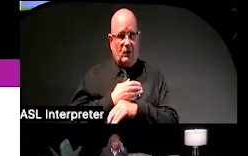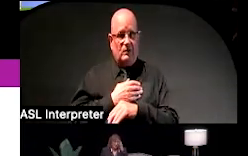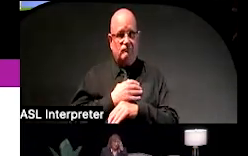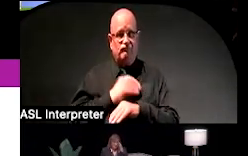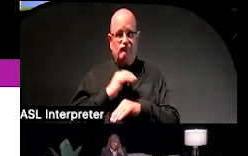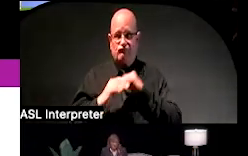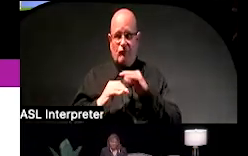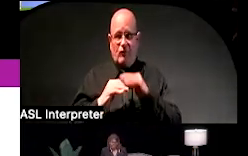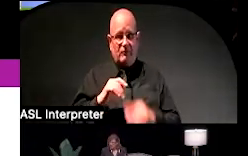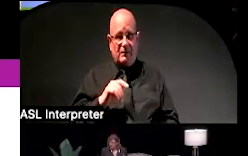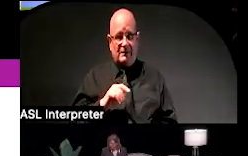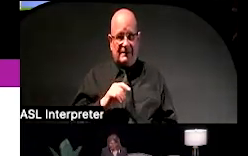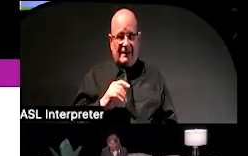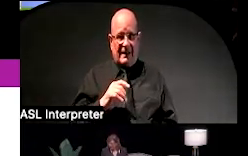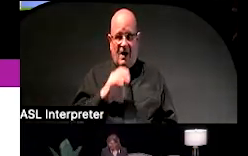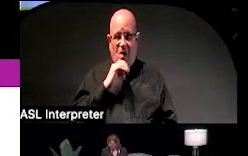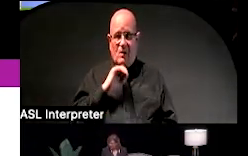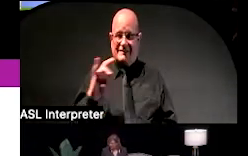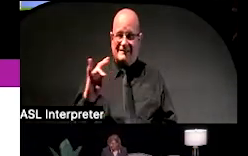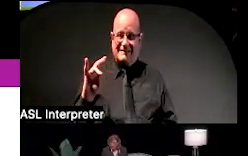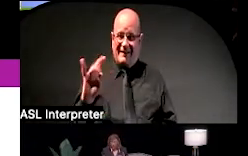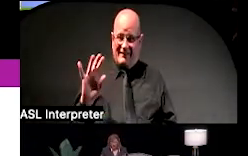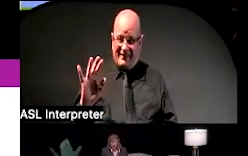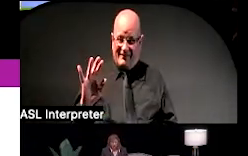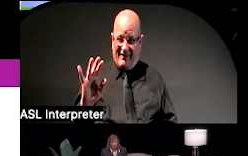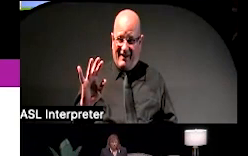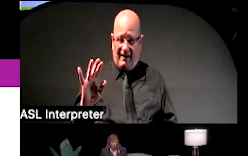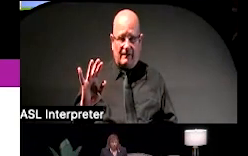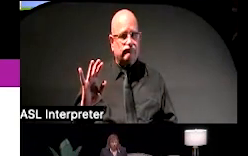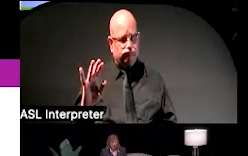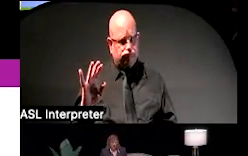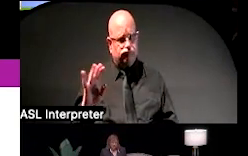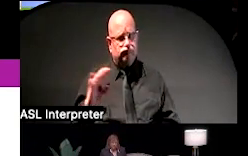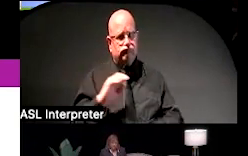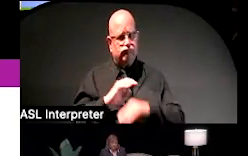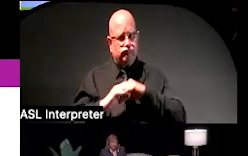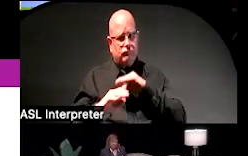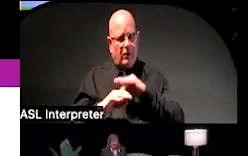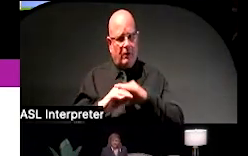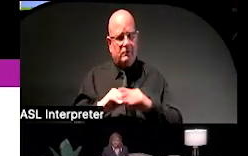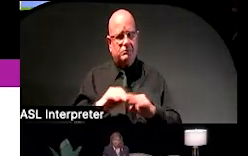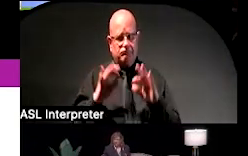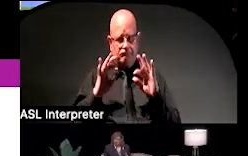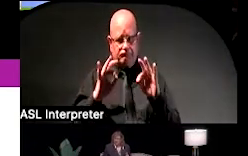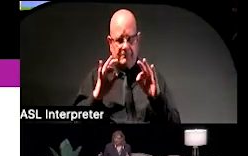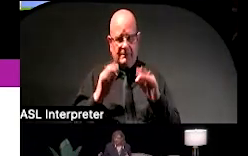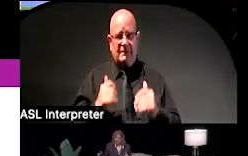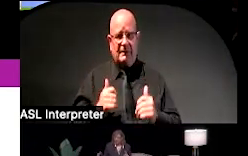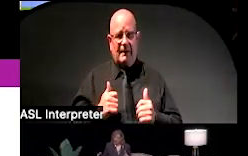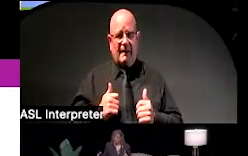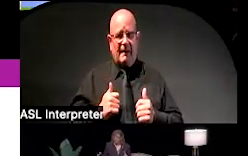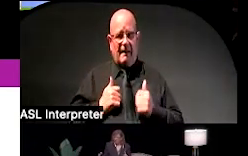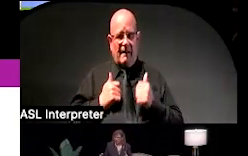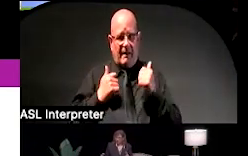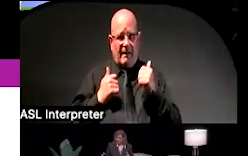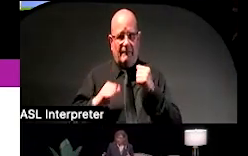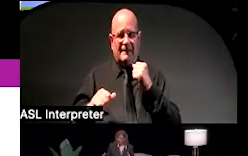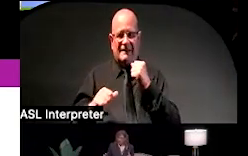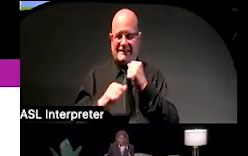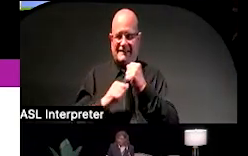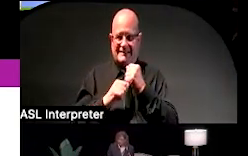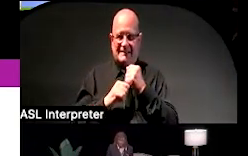now 75 and very comfortably living in an assisted